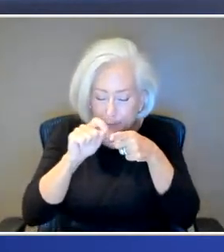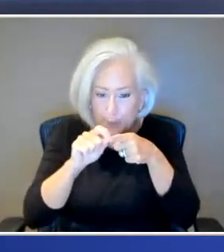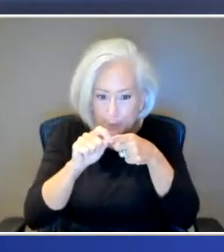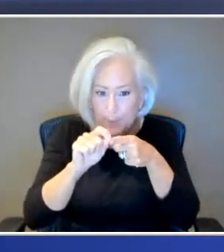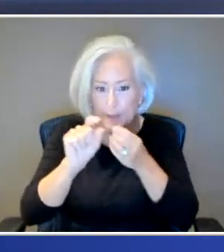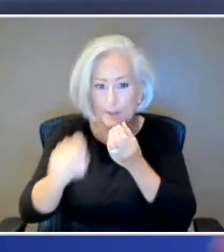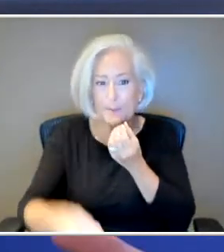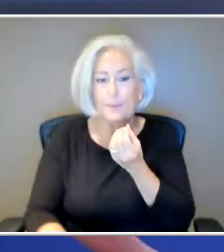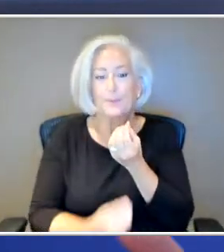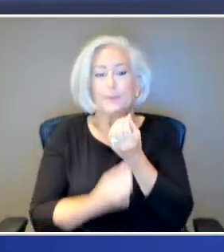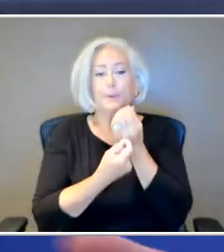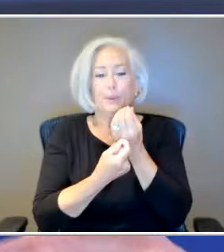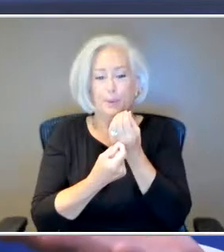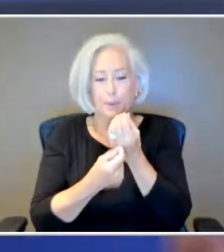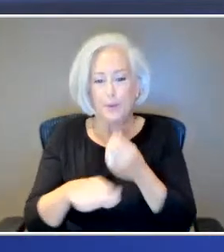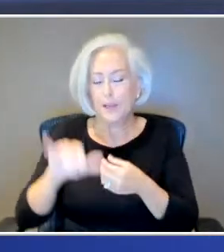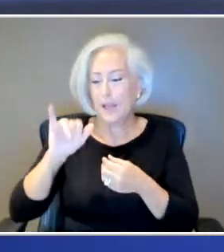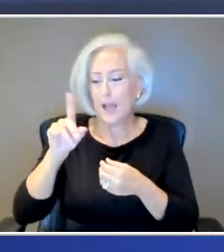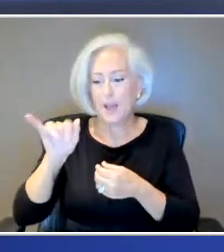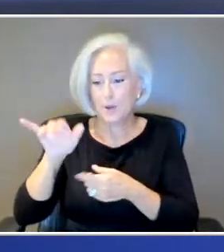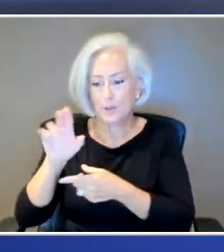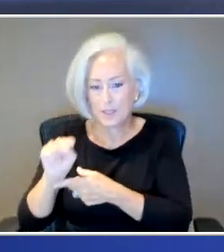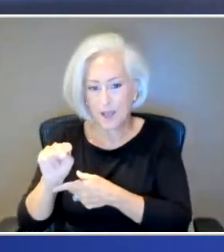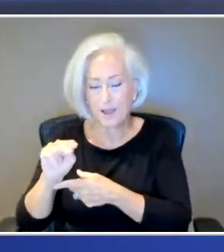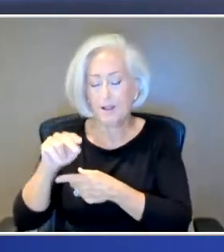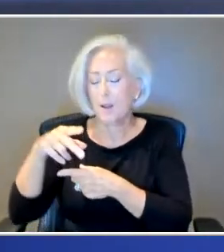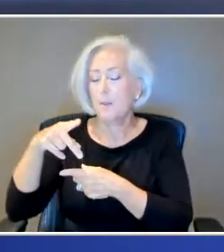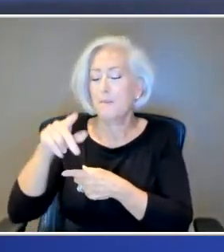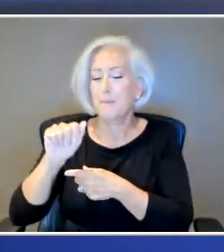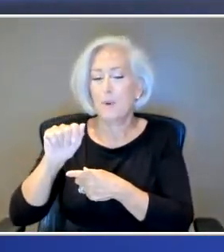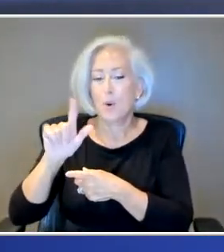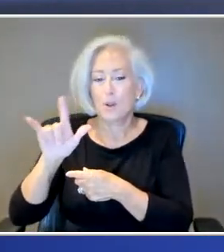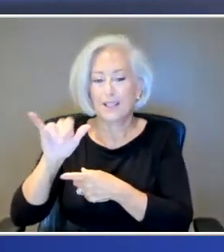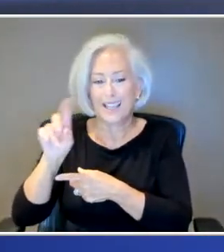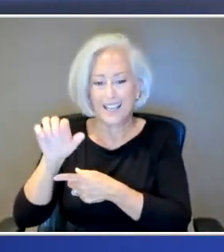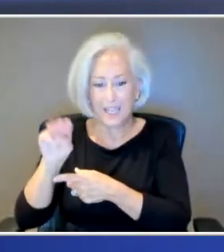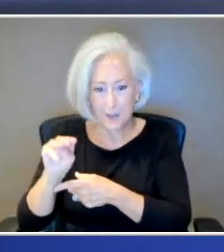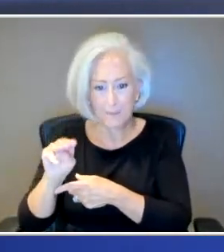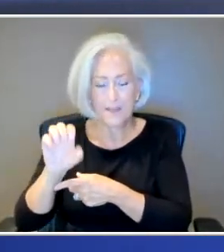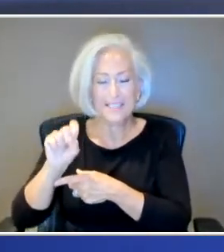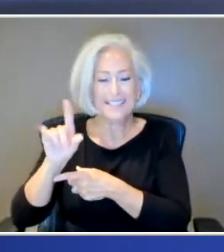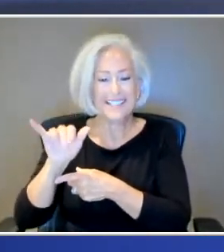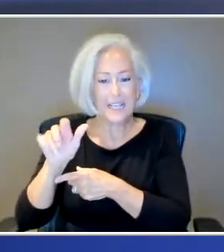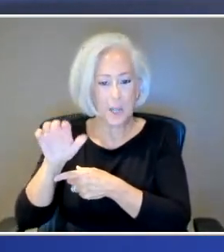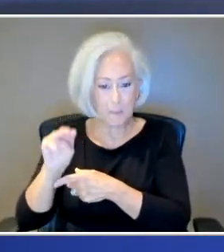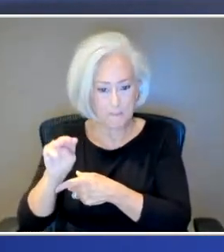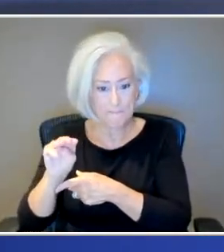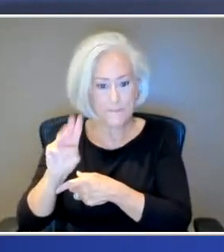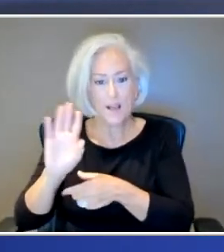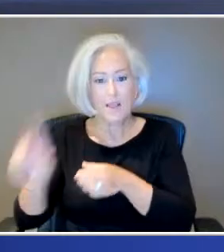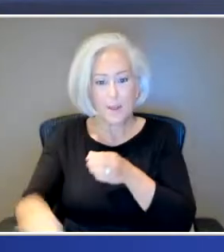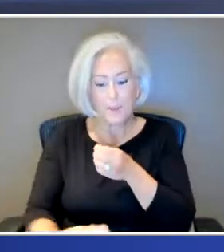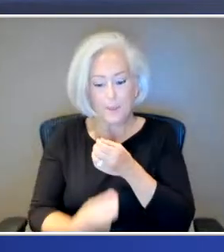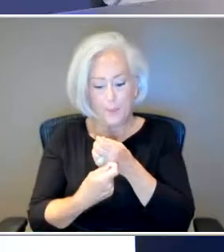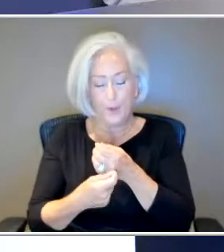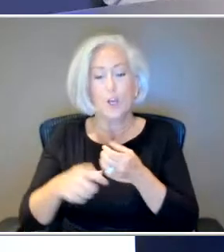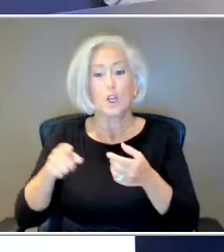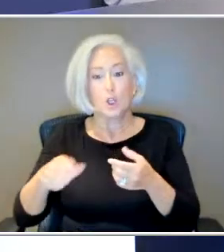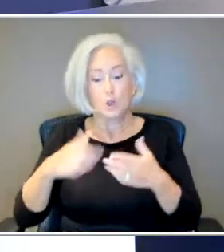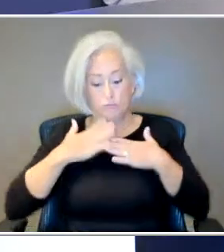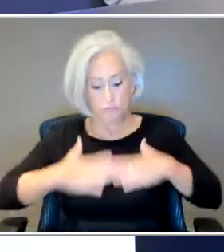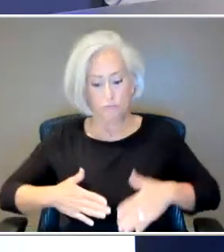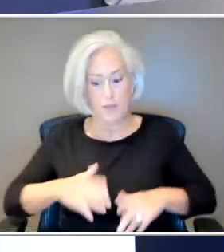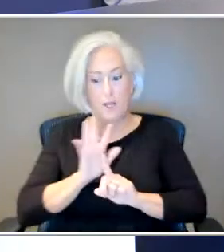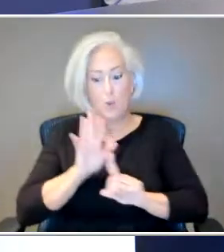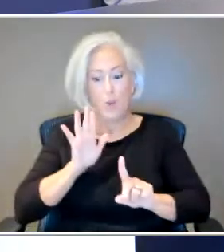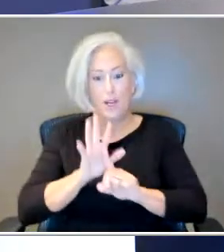iodine, cesium, or palladium, towards, again, what it was. And you remain radioactive for about 6 months. Right, because we talked about that, or